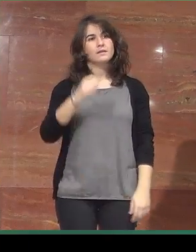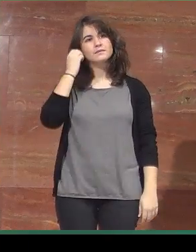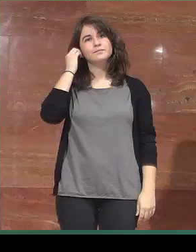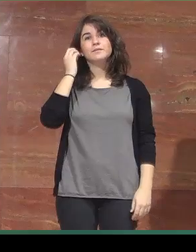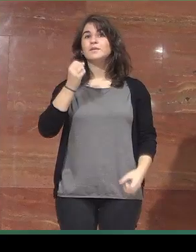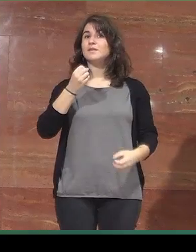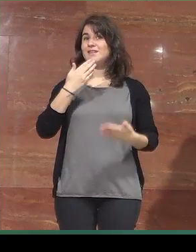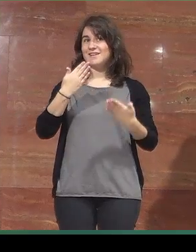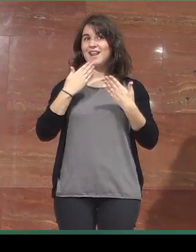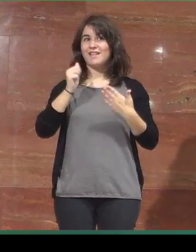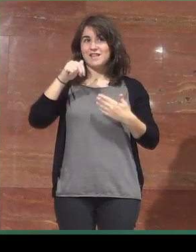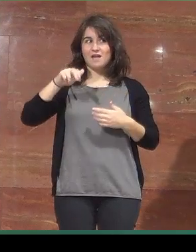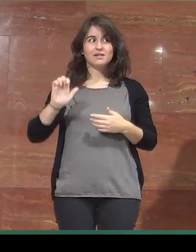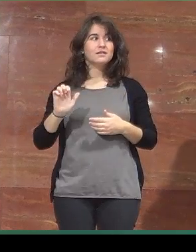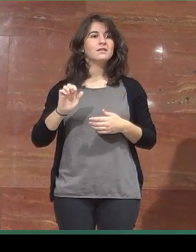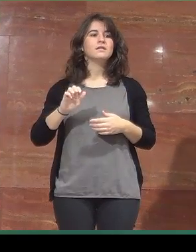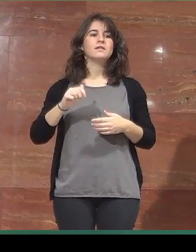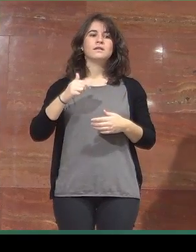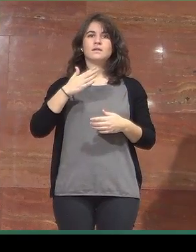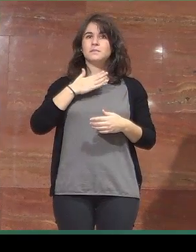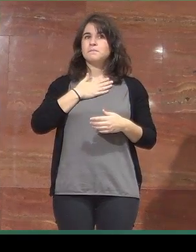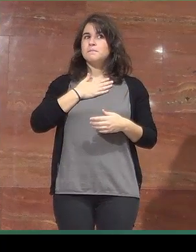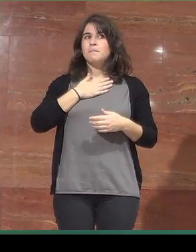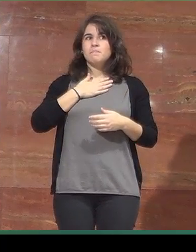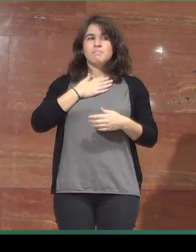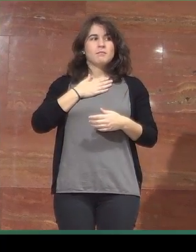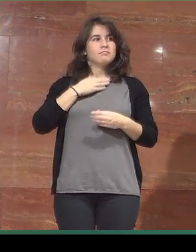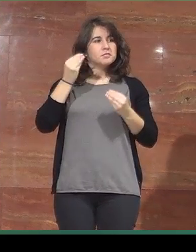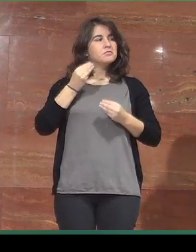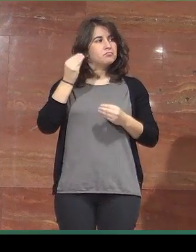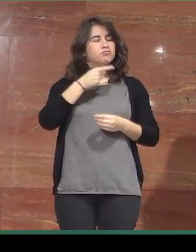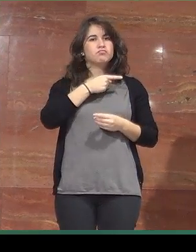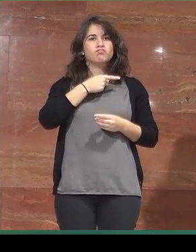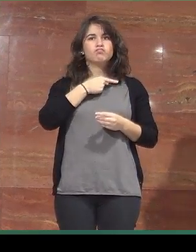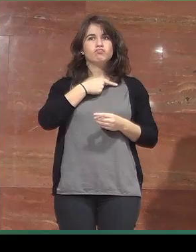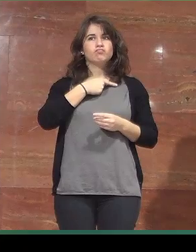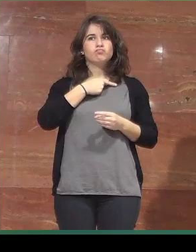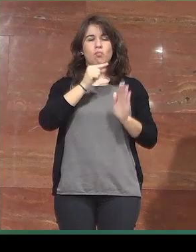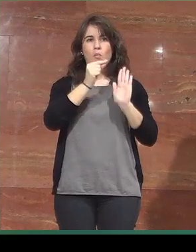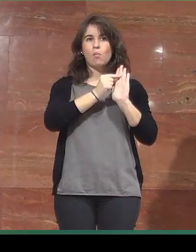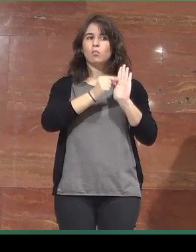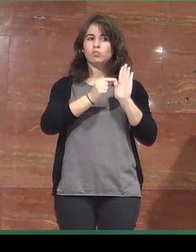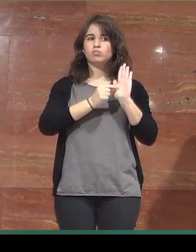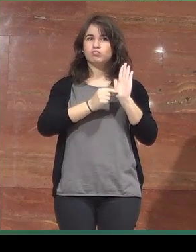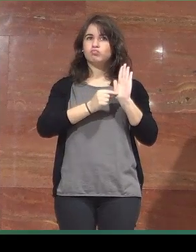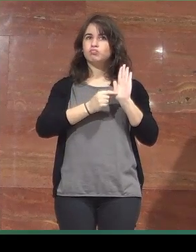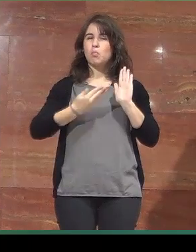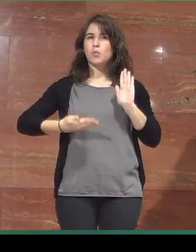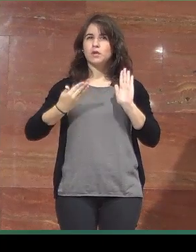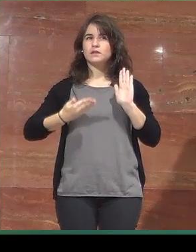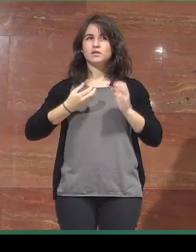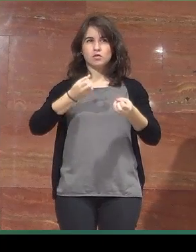Muchas gracias, Ann. Creo que has aportado muchos puntos importantes a esta